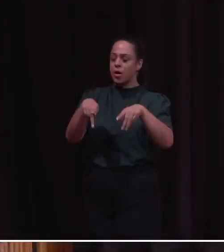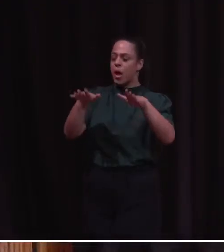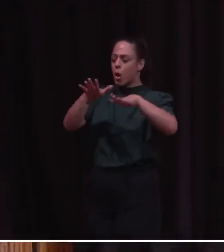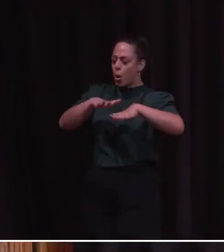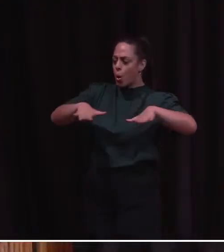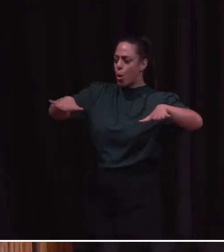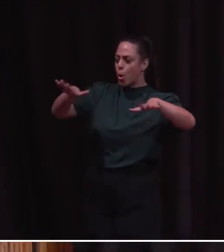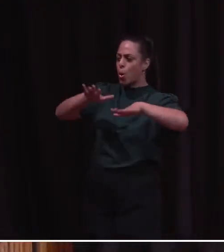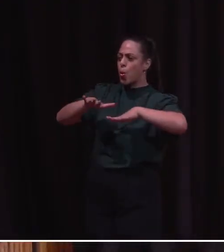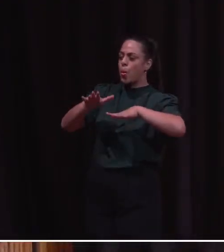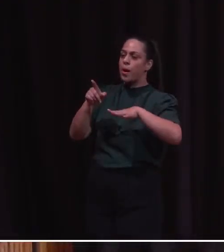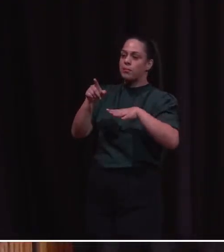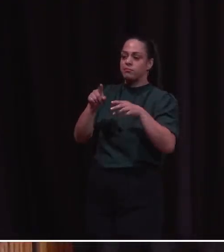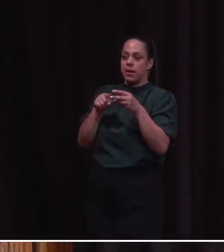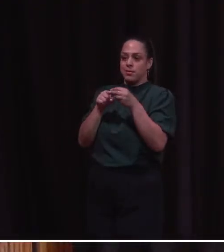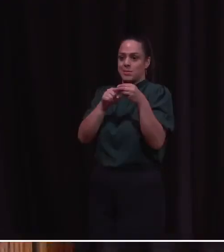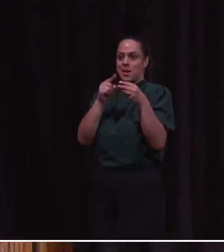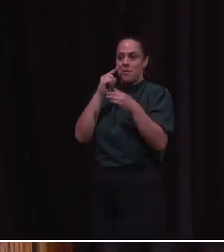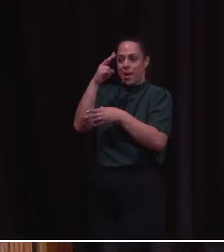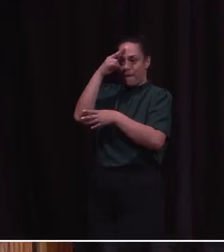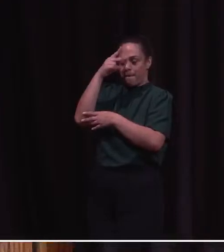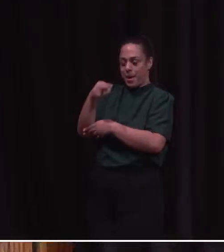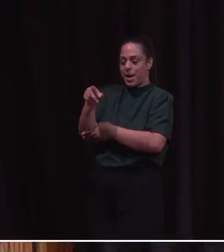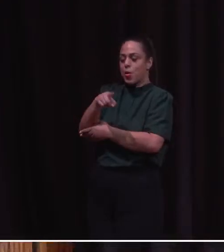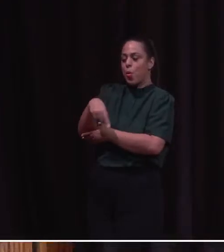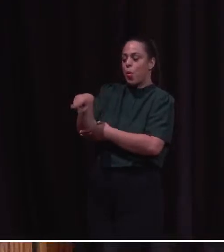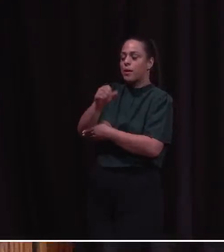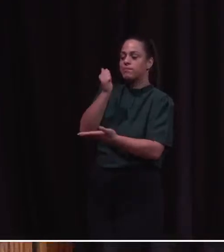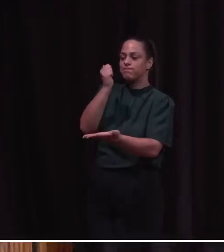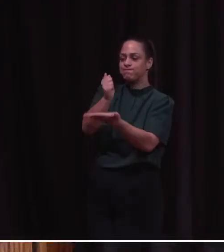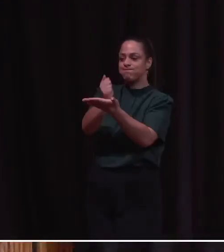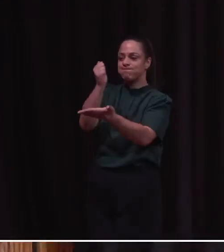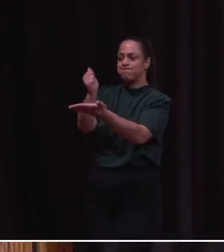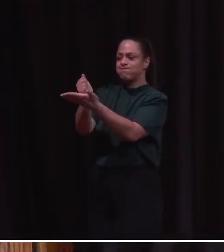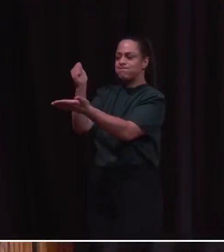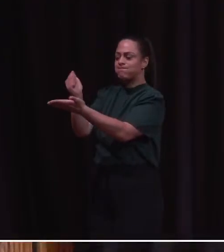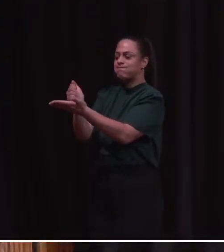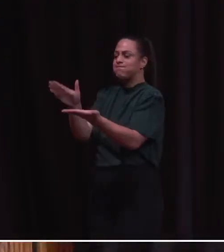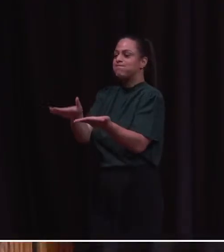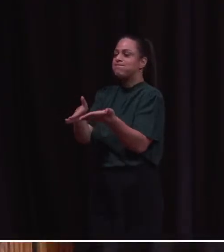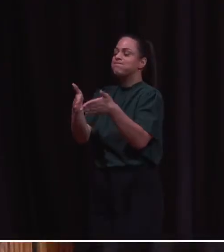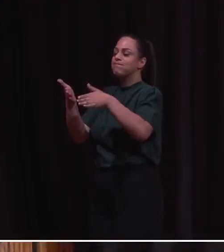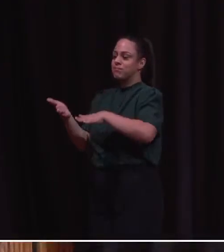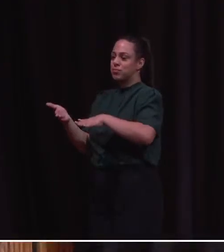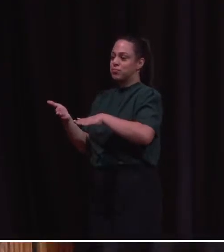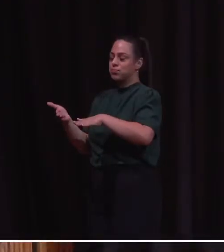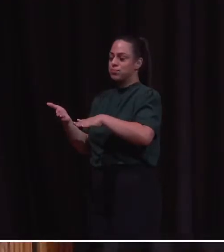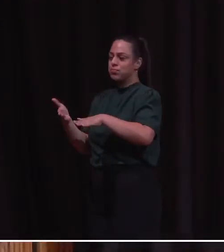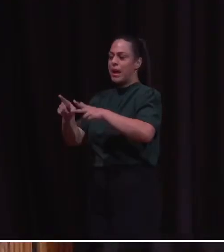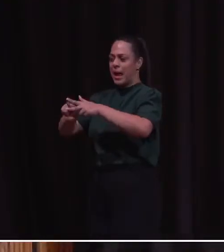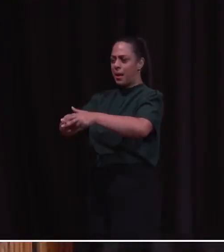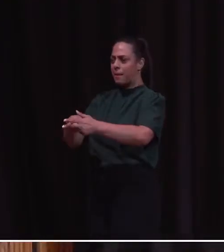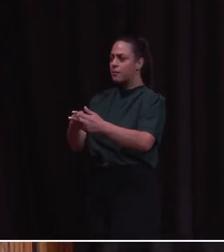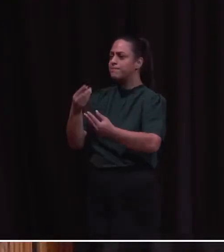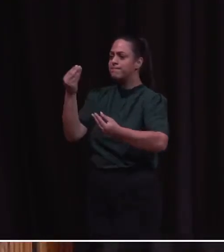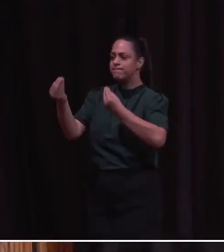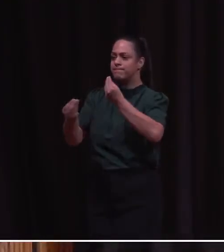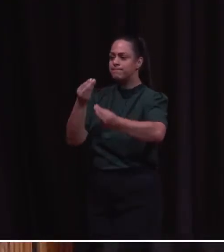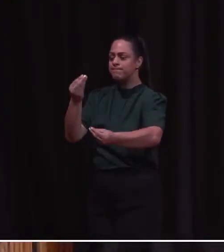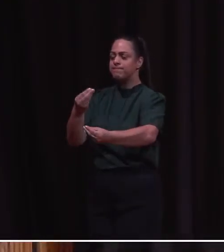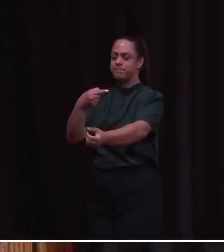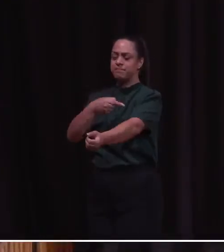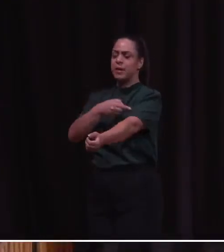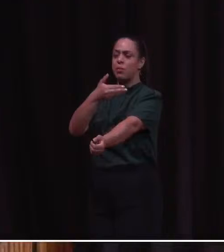drum player, cutting off both his arms. They then decapitated him, and his head fell to the ground at a